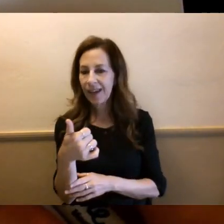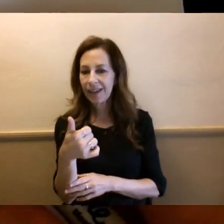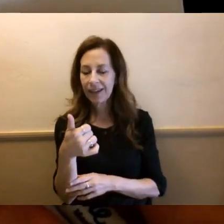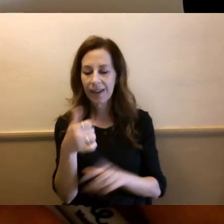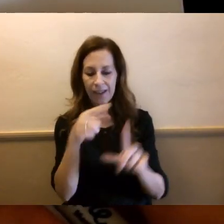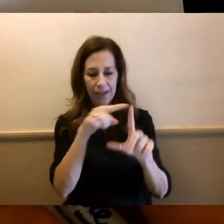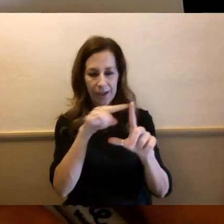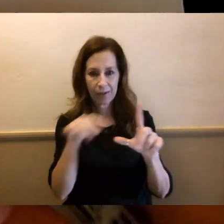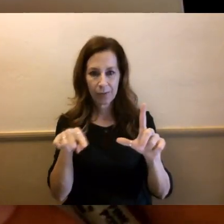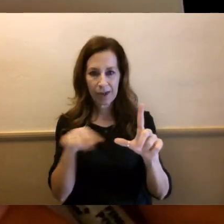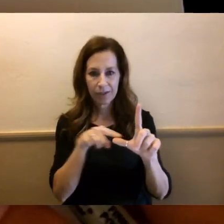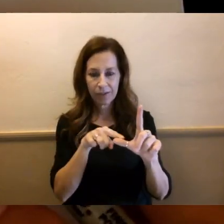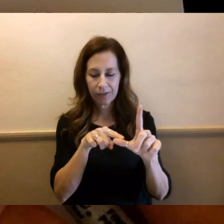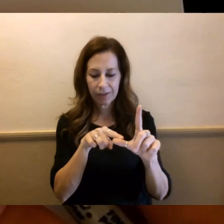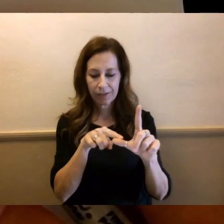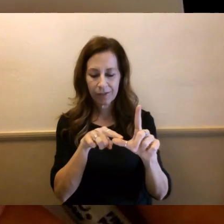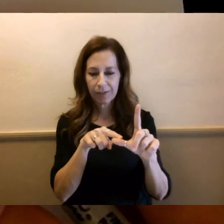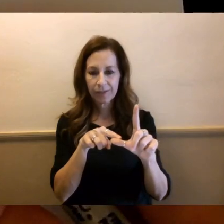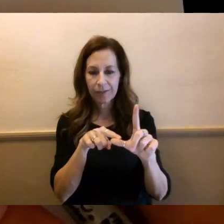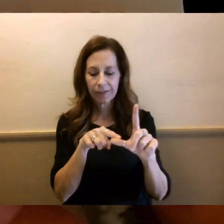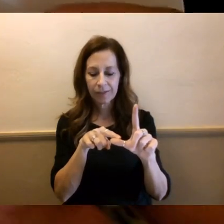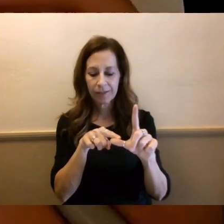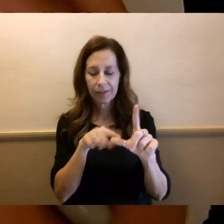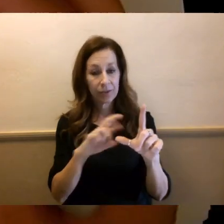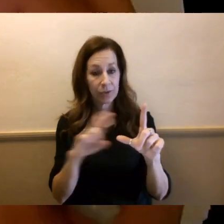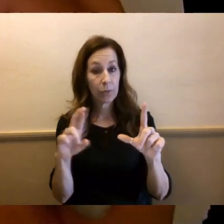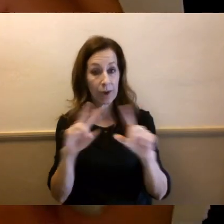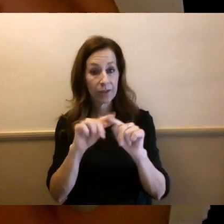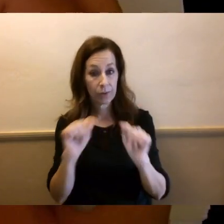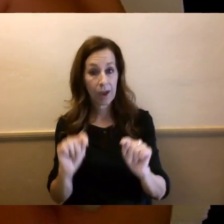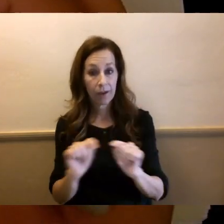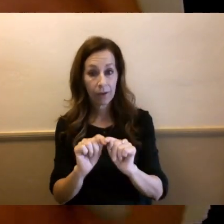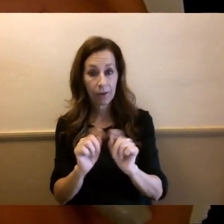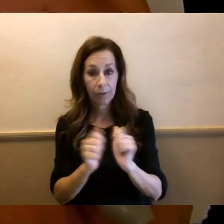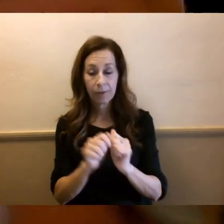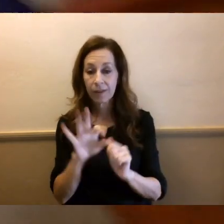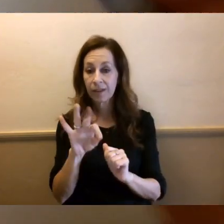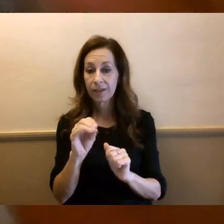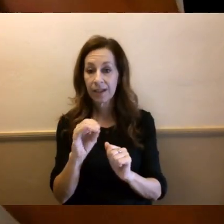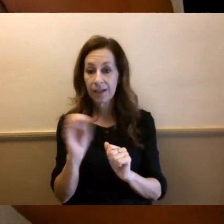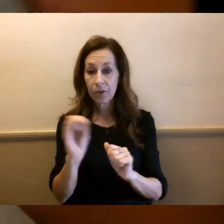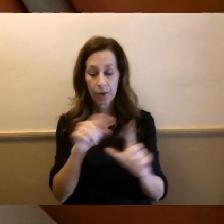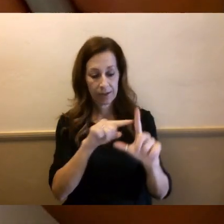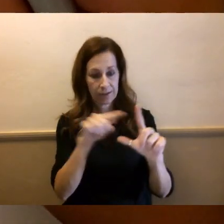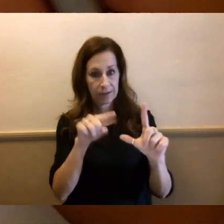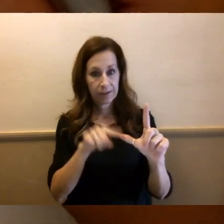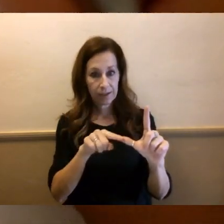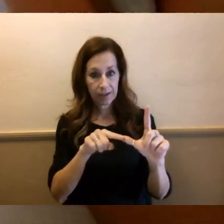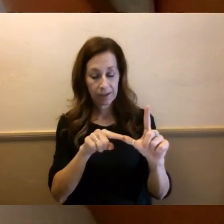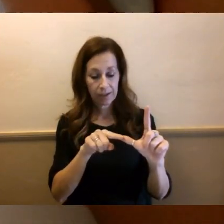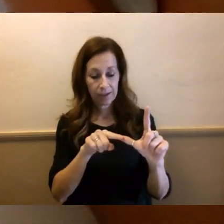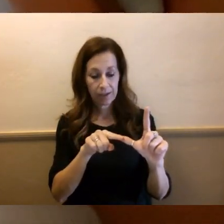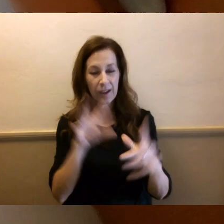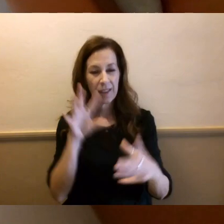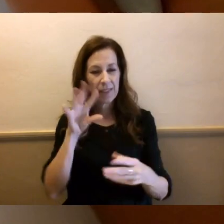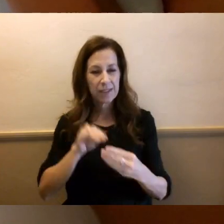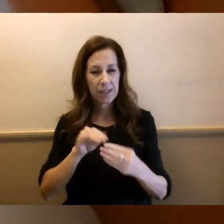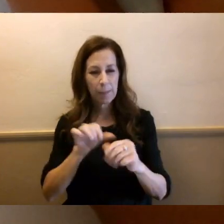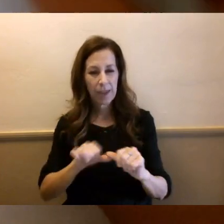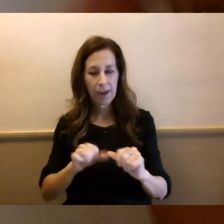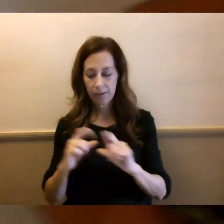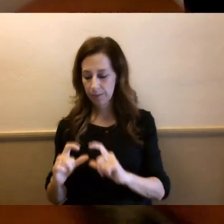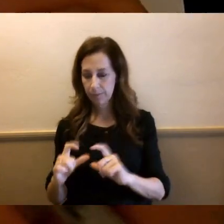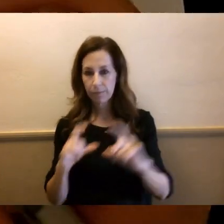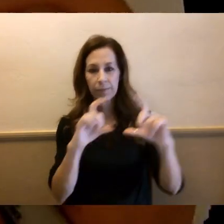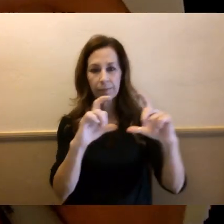any right triangle, this is a right triangle, it has 90 degrees. The sum of the areas of the